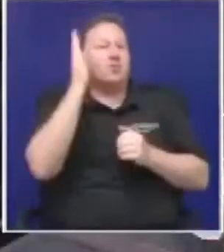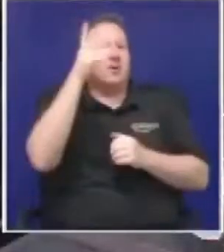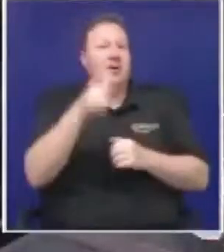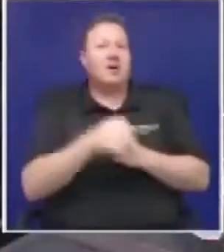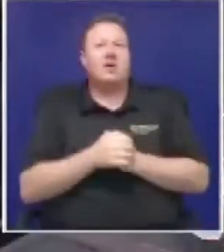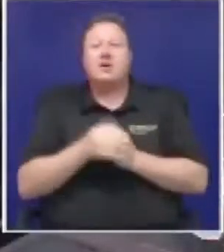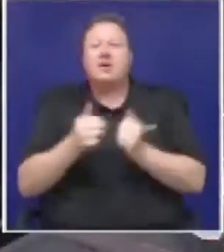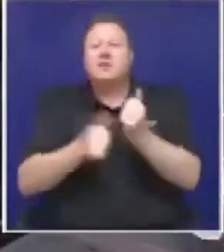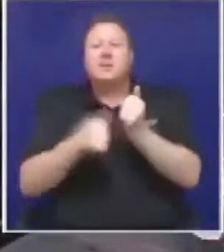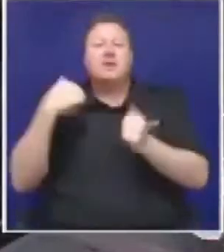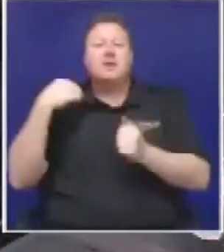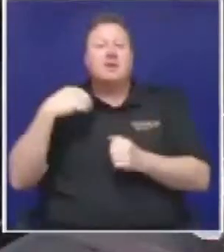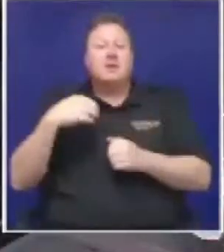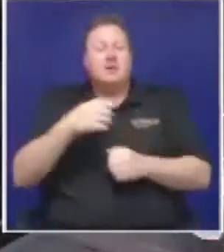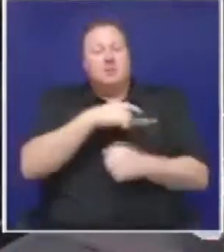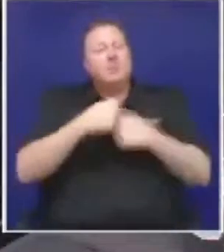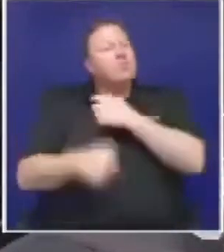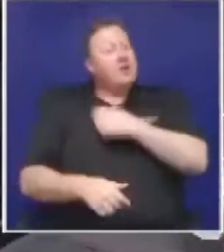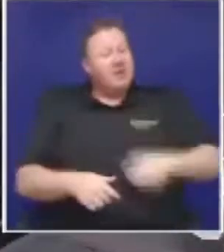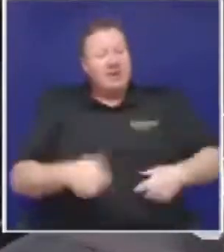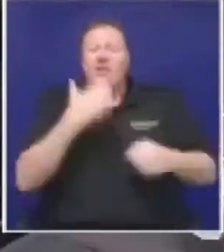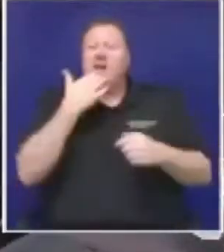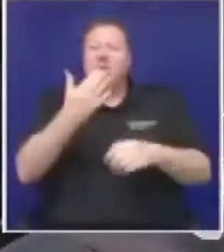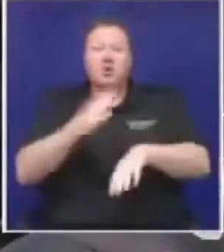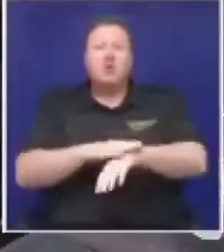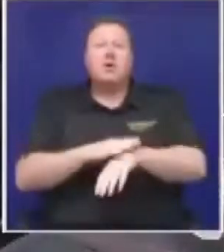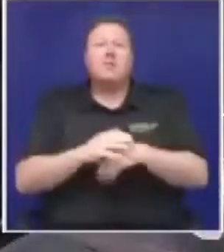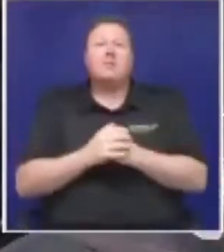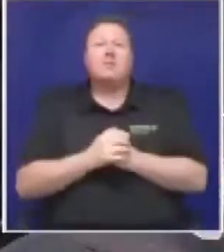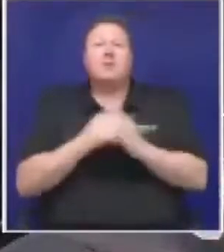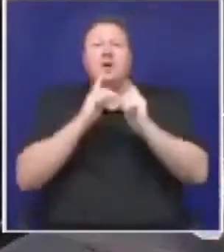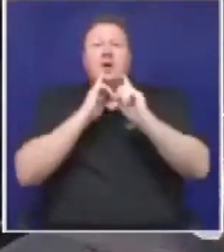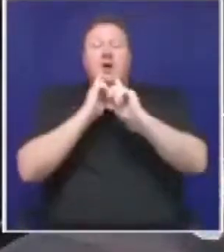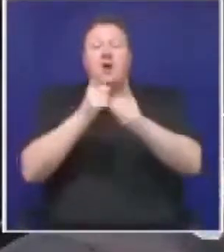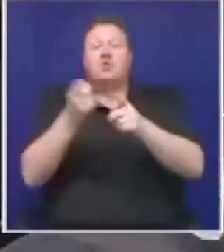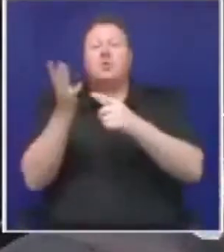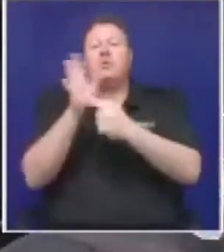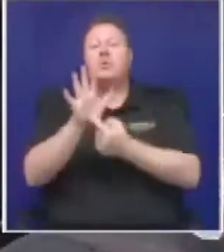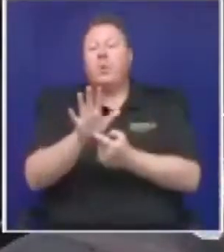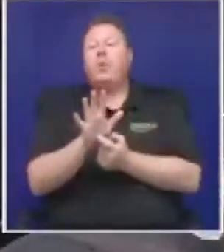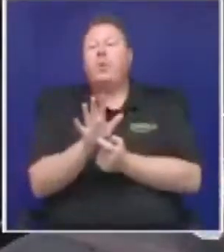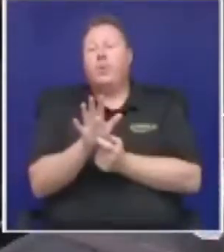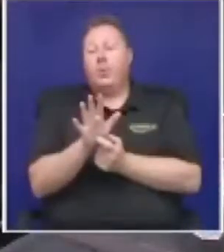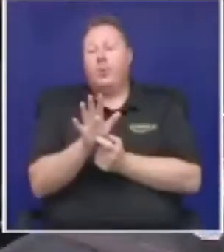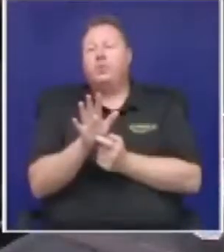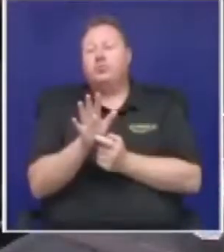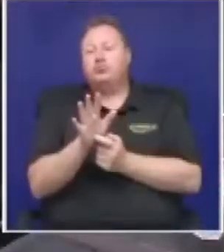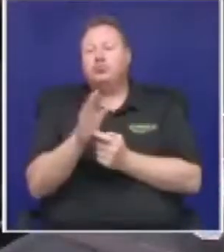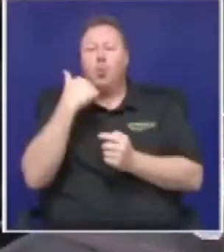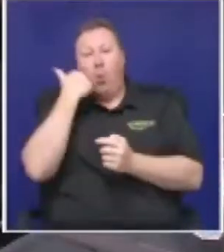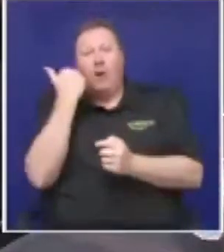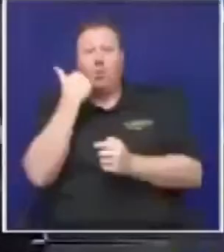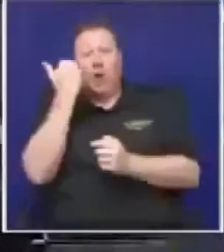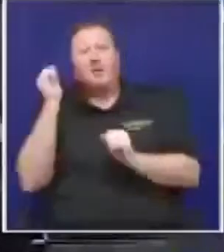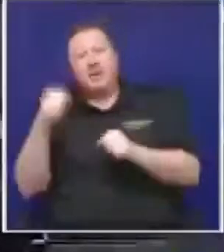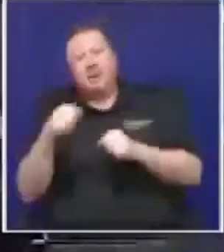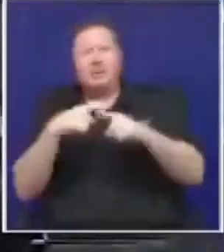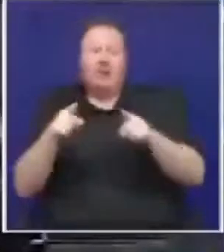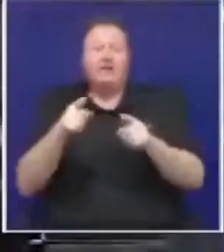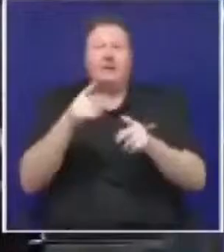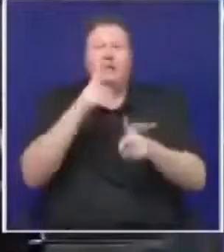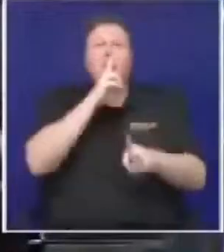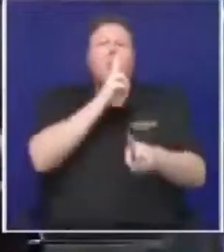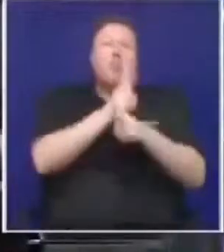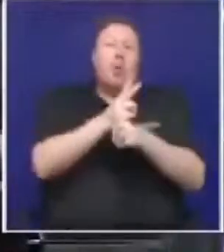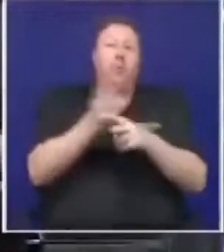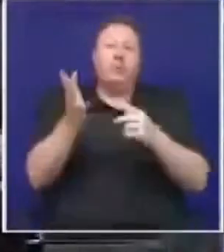for your reply. With respect, your answer highlights intentions and makes more empty promises, but it does not address the widening